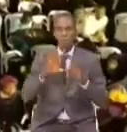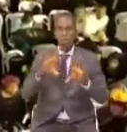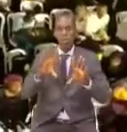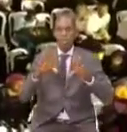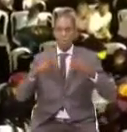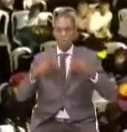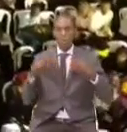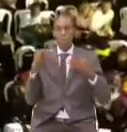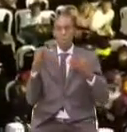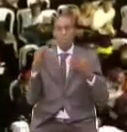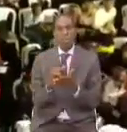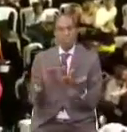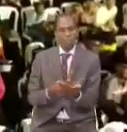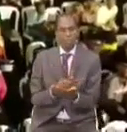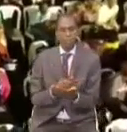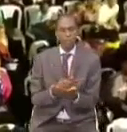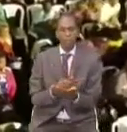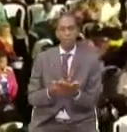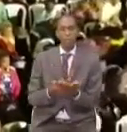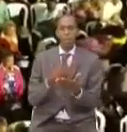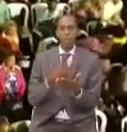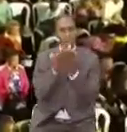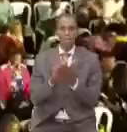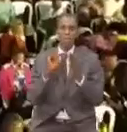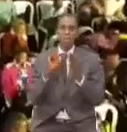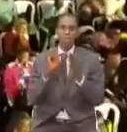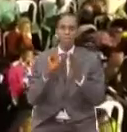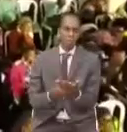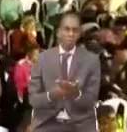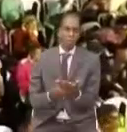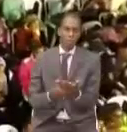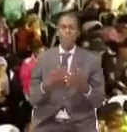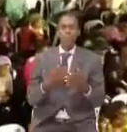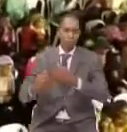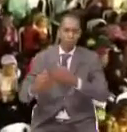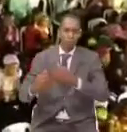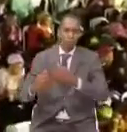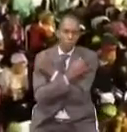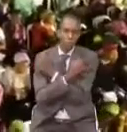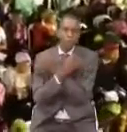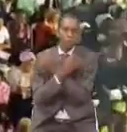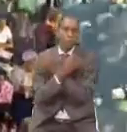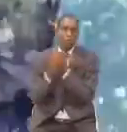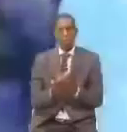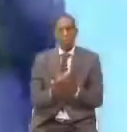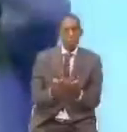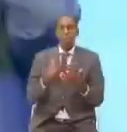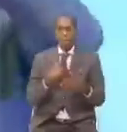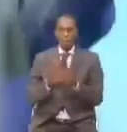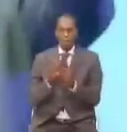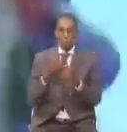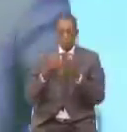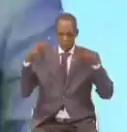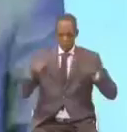believe that gospel, embrace that gospel, personalize that gospel, and say, it is